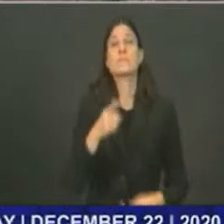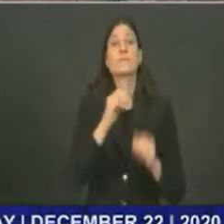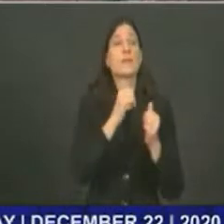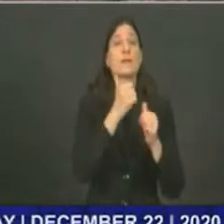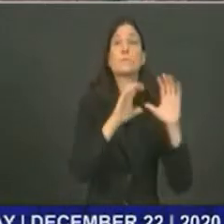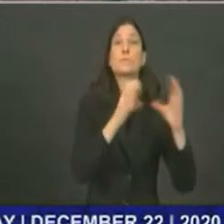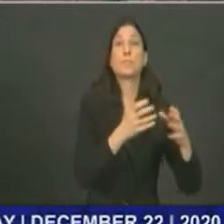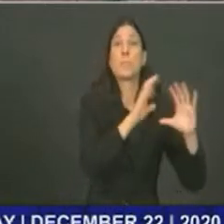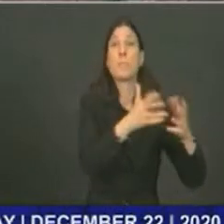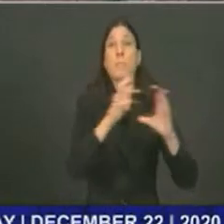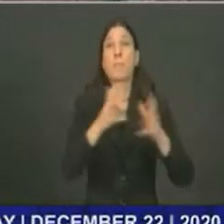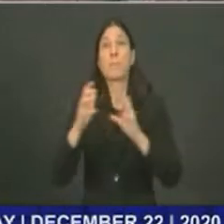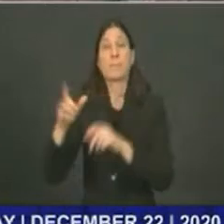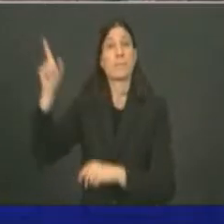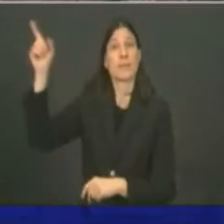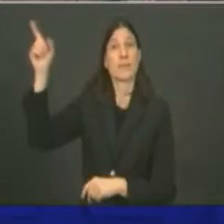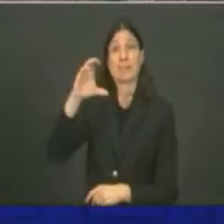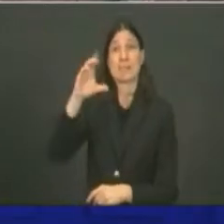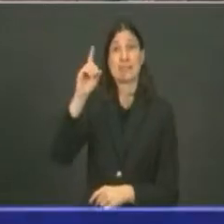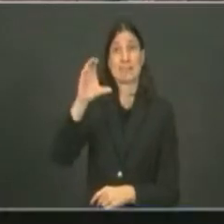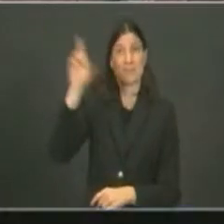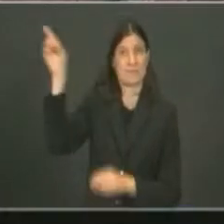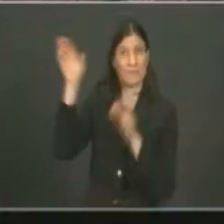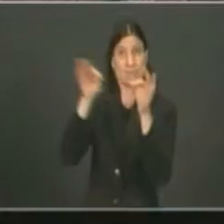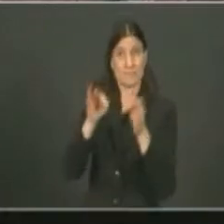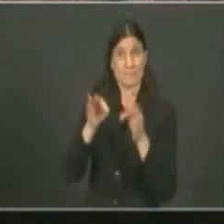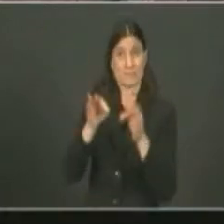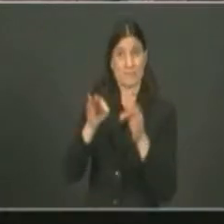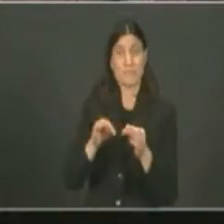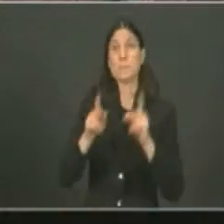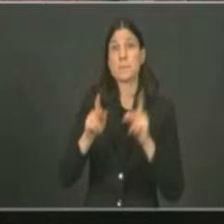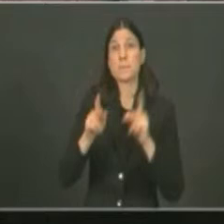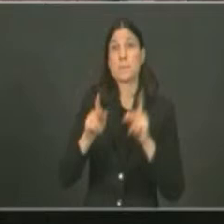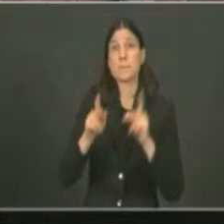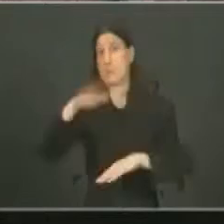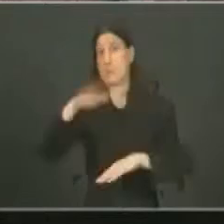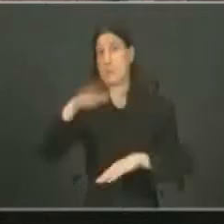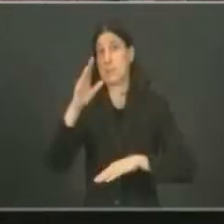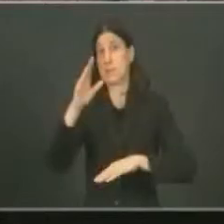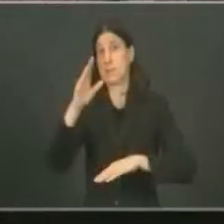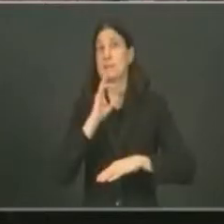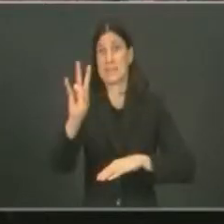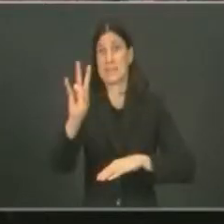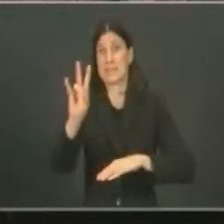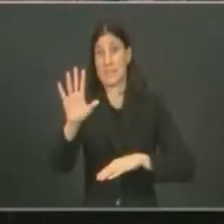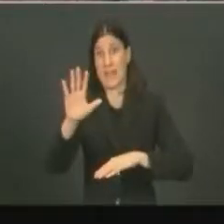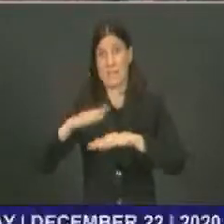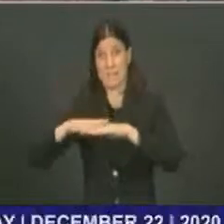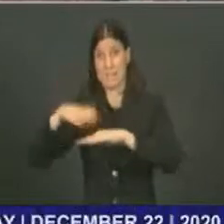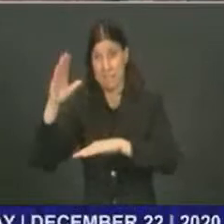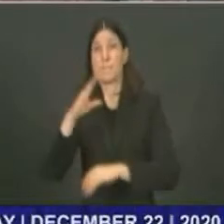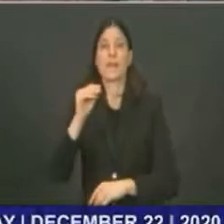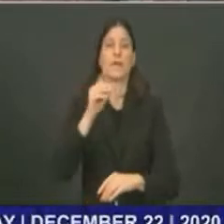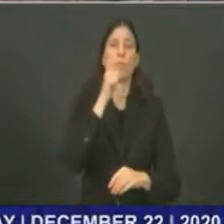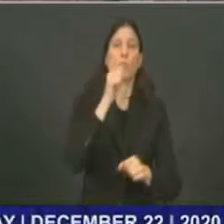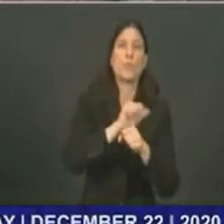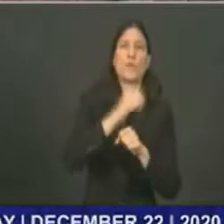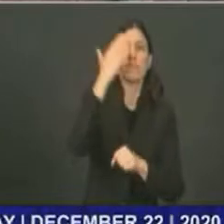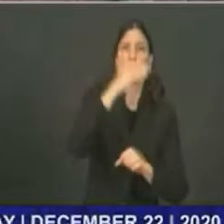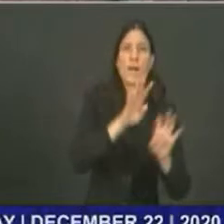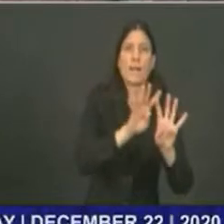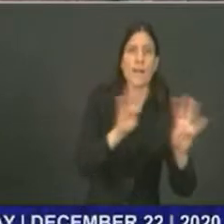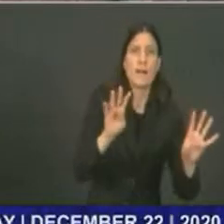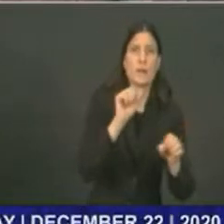phase should be people over 75 and frontline essential workers. As the state sort of formalizes its phasing, is it going to